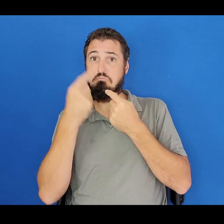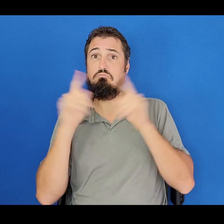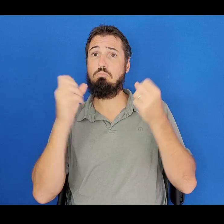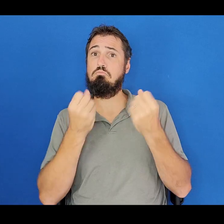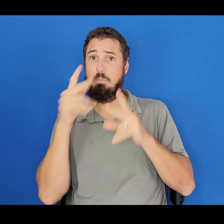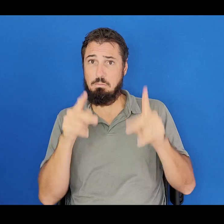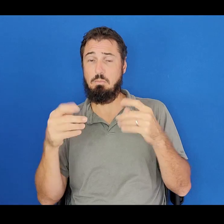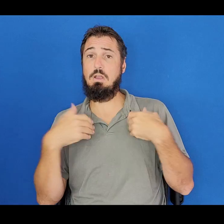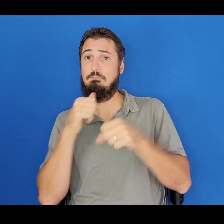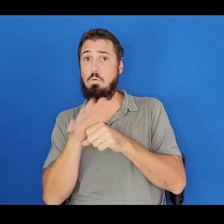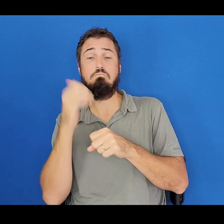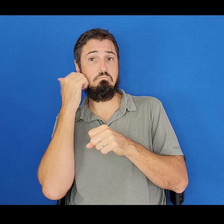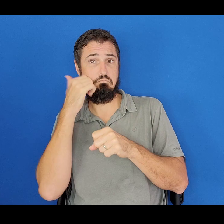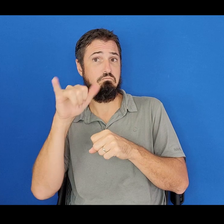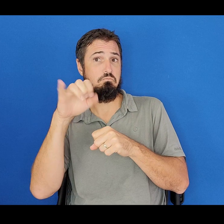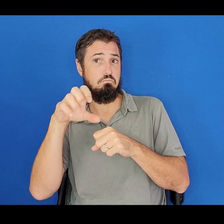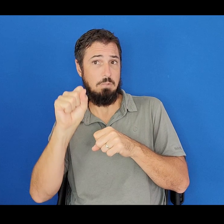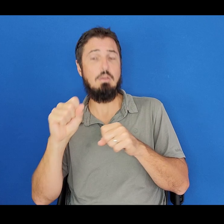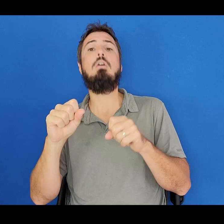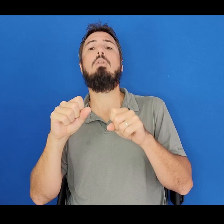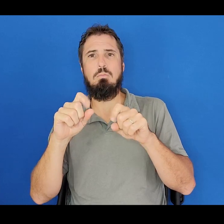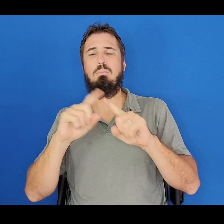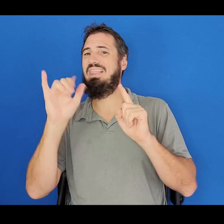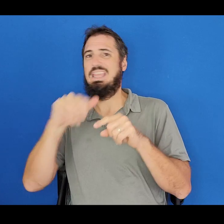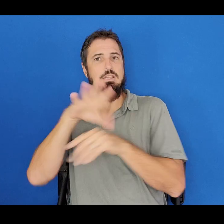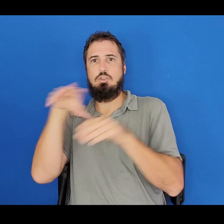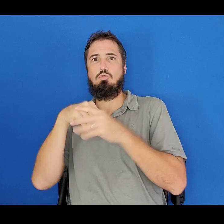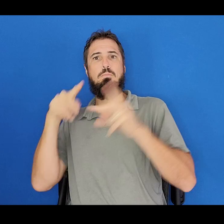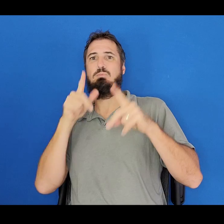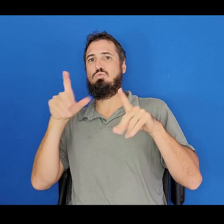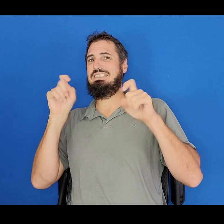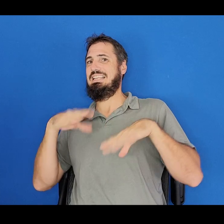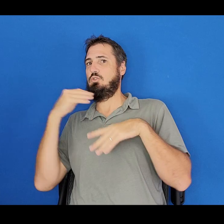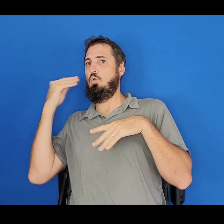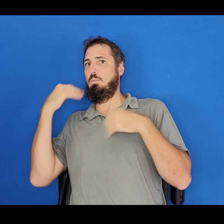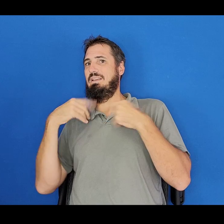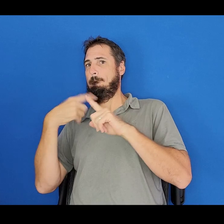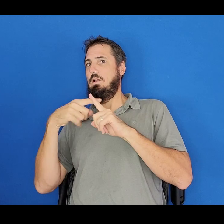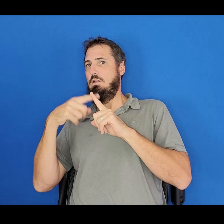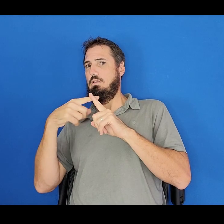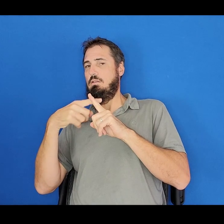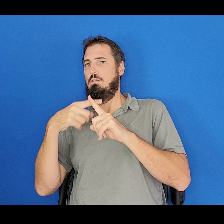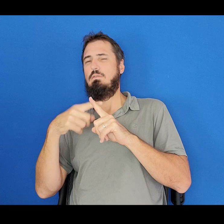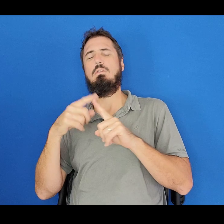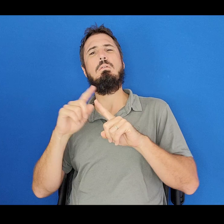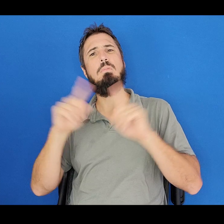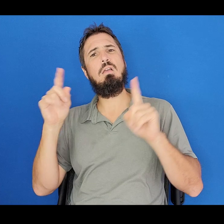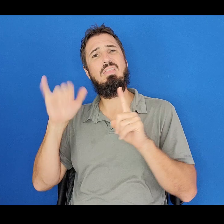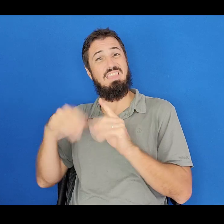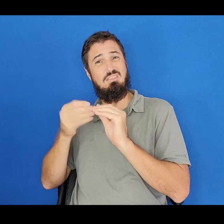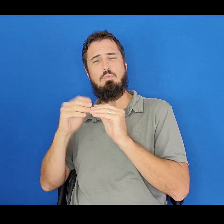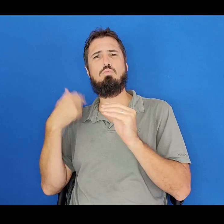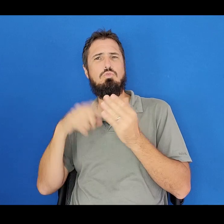test results. As more and more people use home test kits, this means that the most important thing we're looking at is the trend in